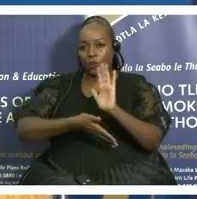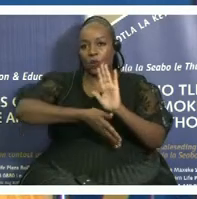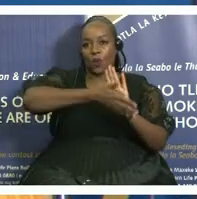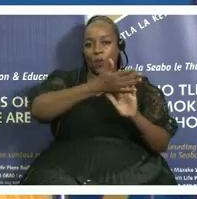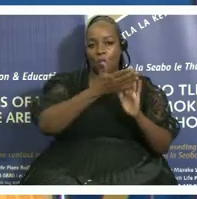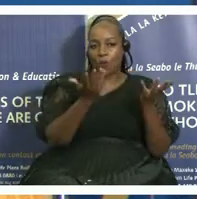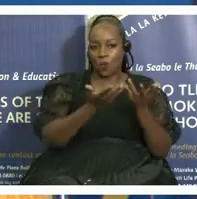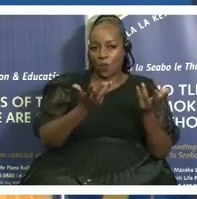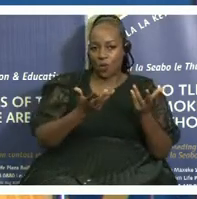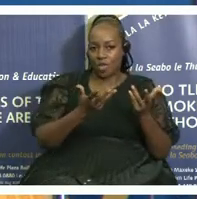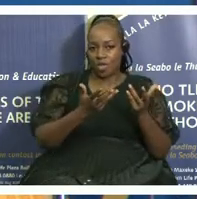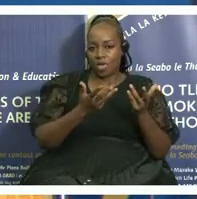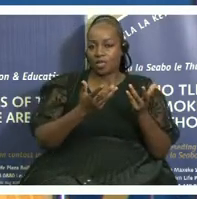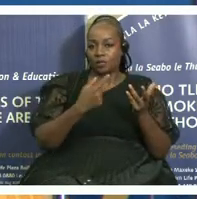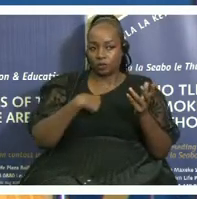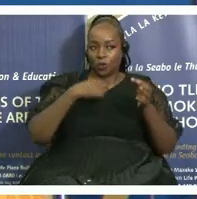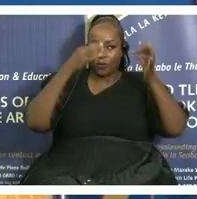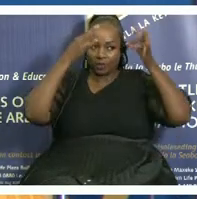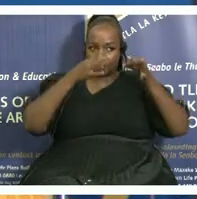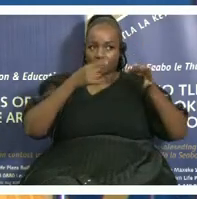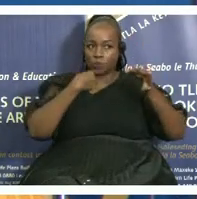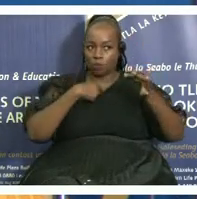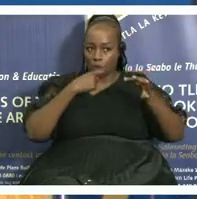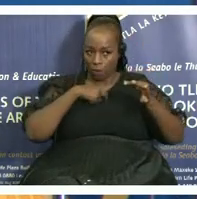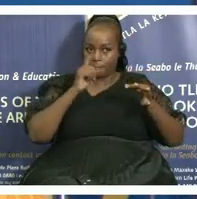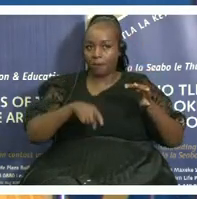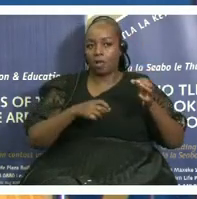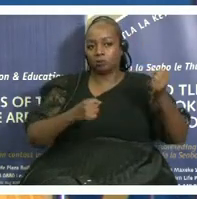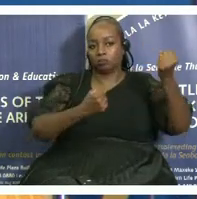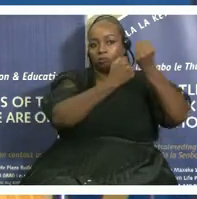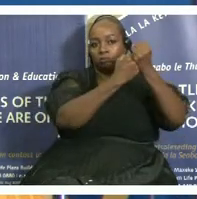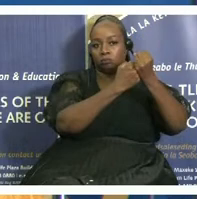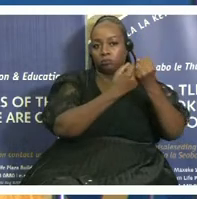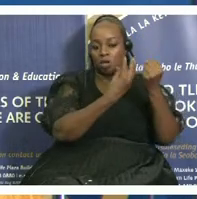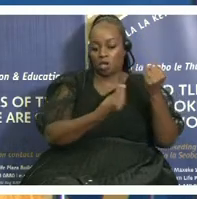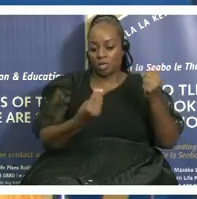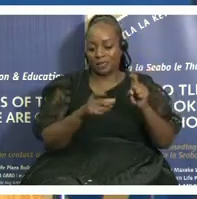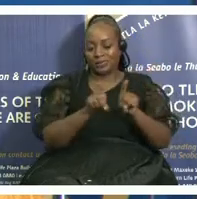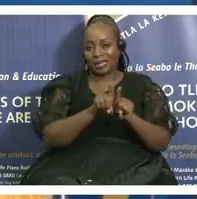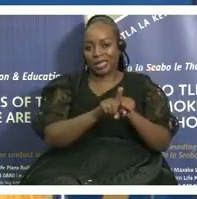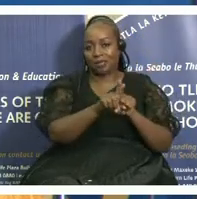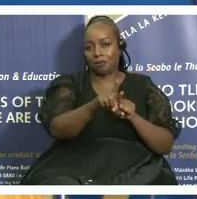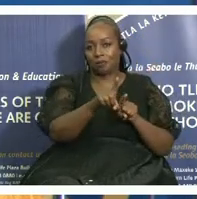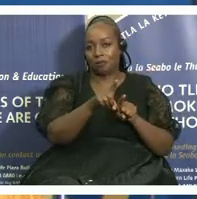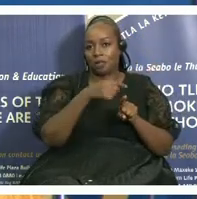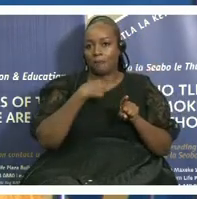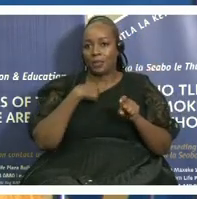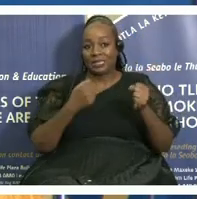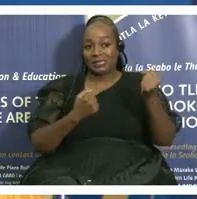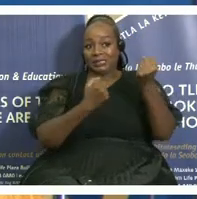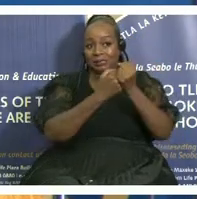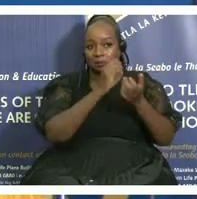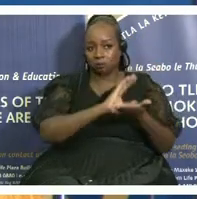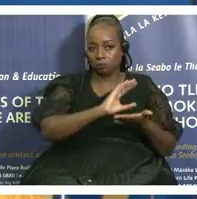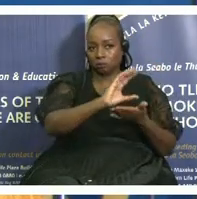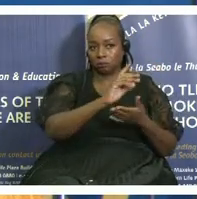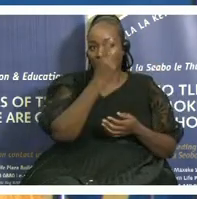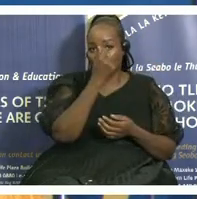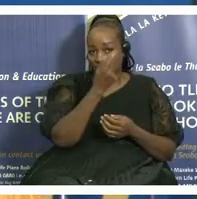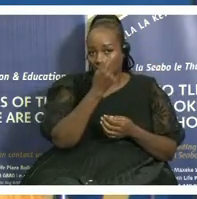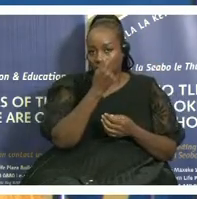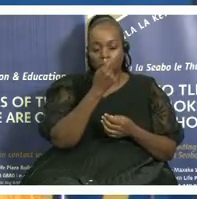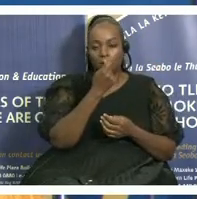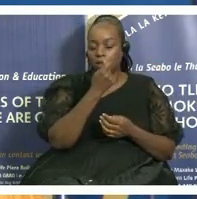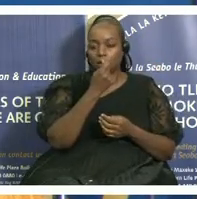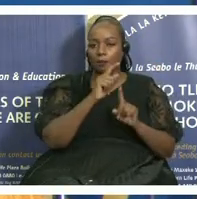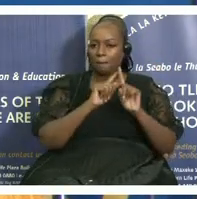ke ho rona hore bana ba jwalo hore ba supporte ka bohle ke o rona hore ha re ba supporte fela ka challenge re ba supporta ka